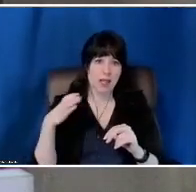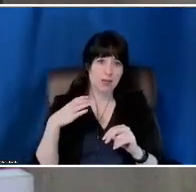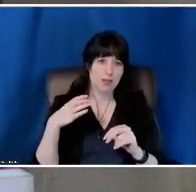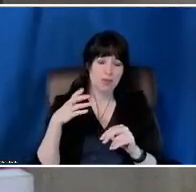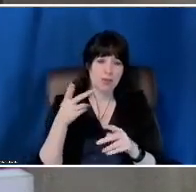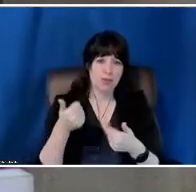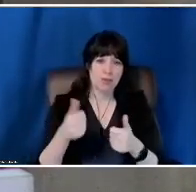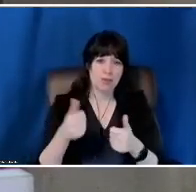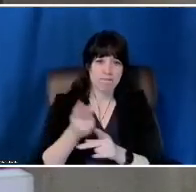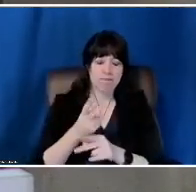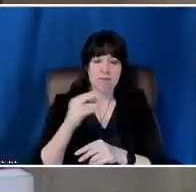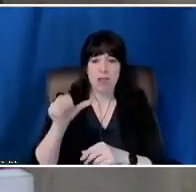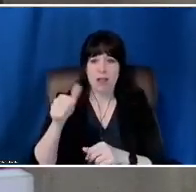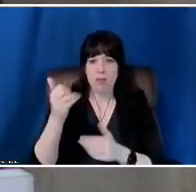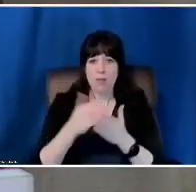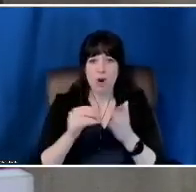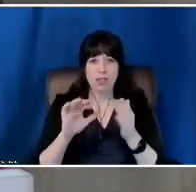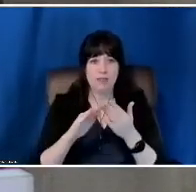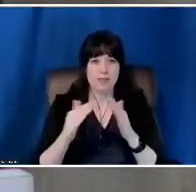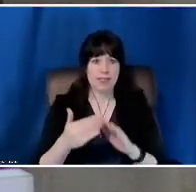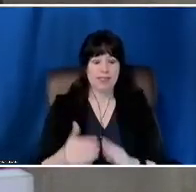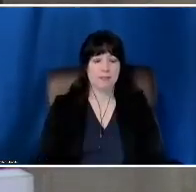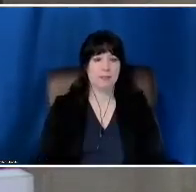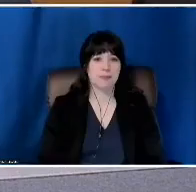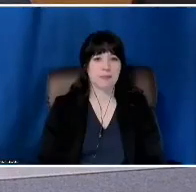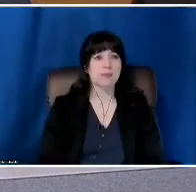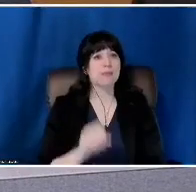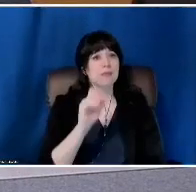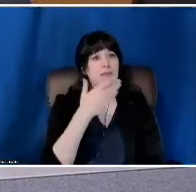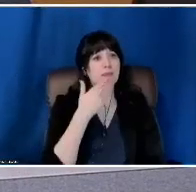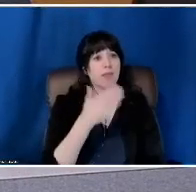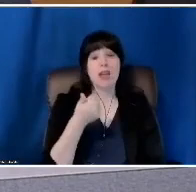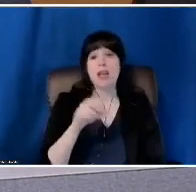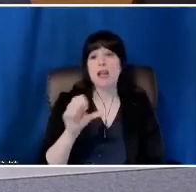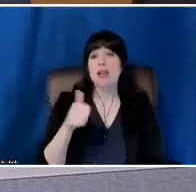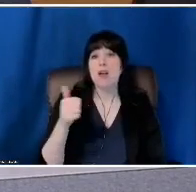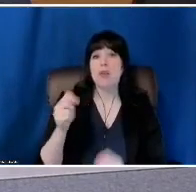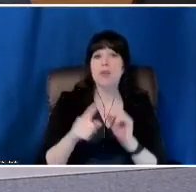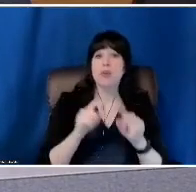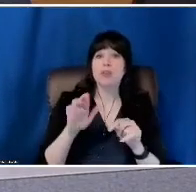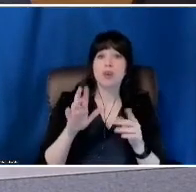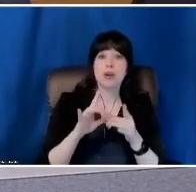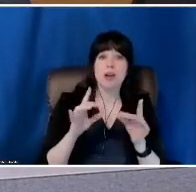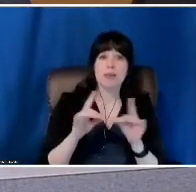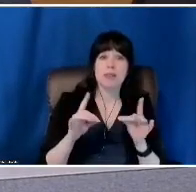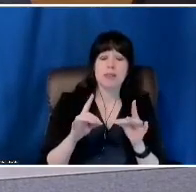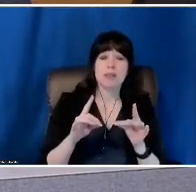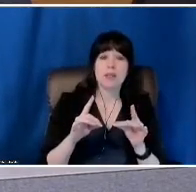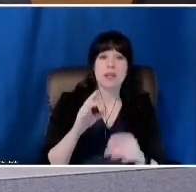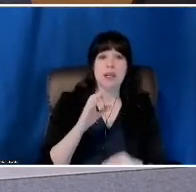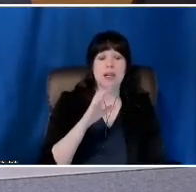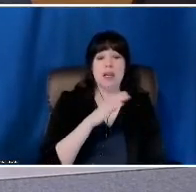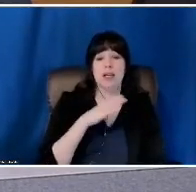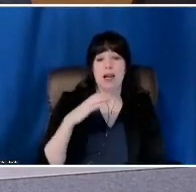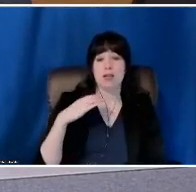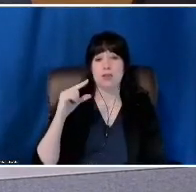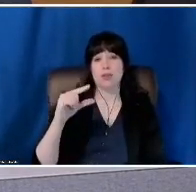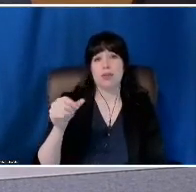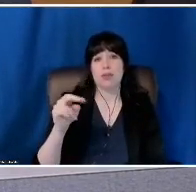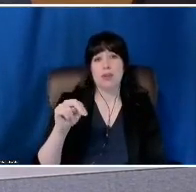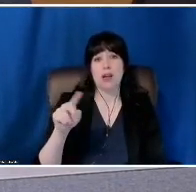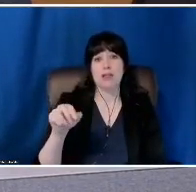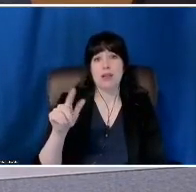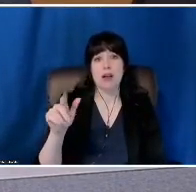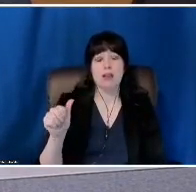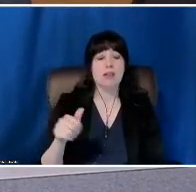of the city. Thank you. Other questions or comments? Councilor Gonzalez. Thank you, Mr. Mayor. And thank you, Dylan,